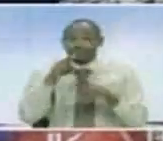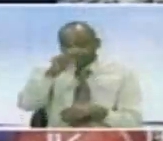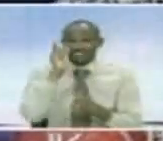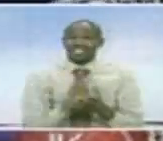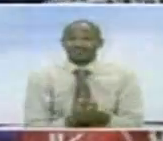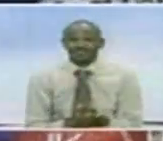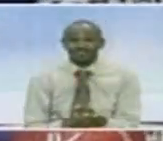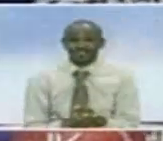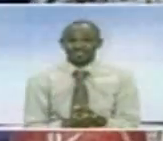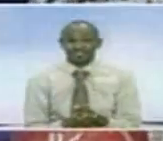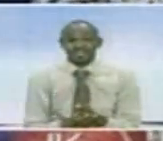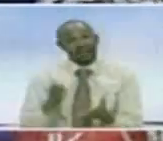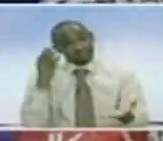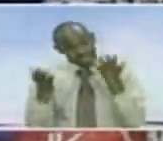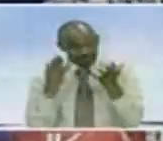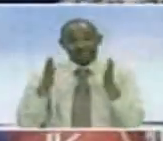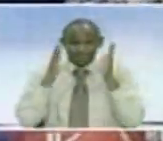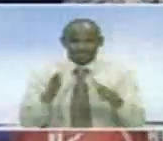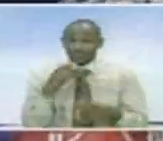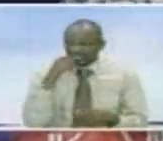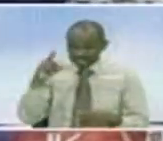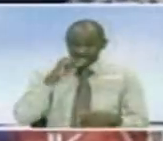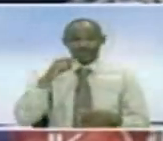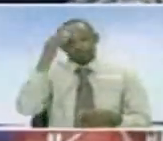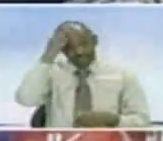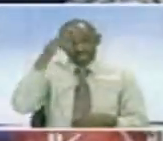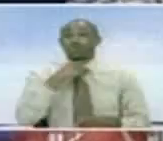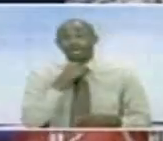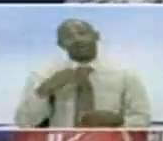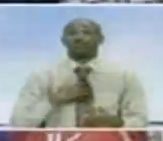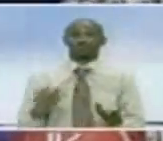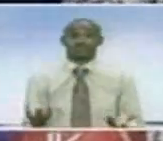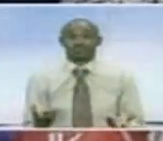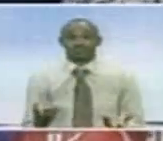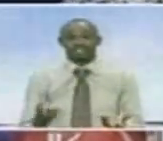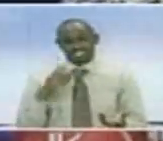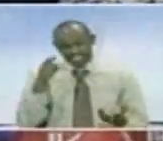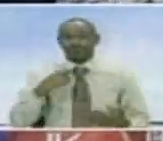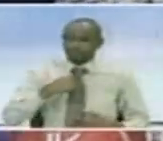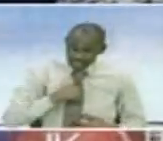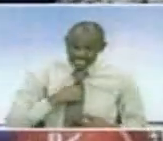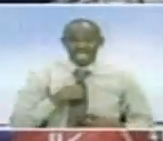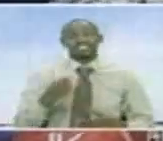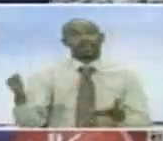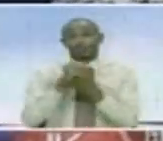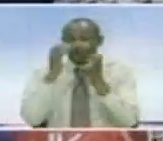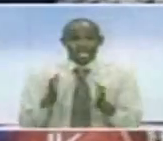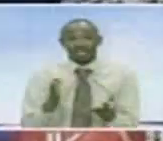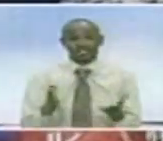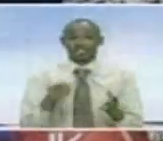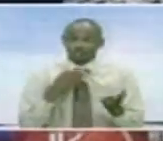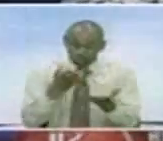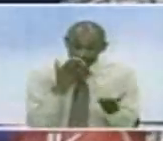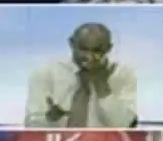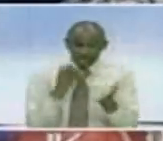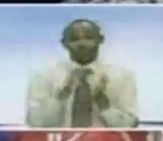themselves. Maybe somebody will tell me on Monday that they want an off. That's for me as the employer to